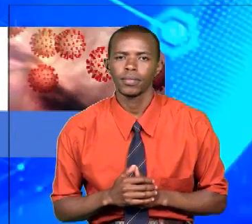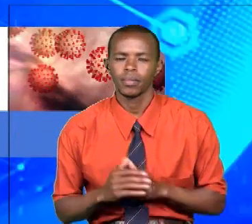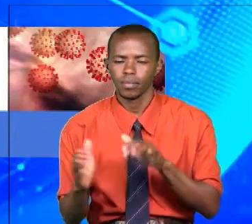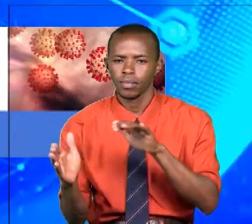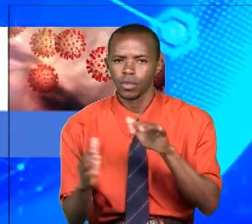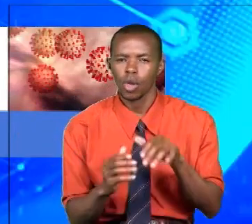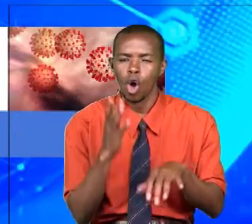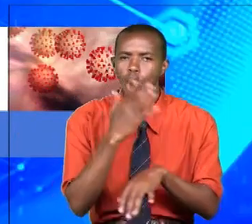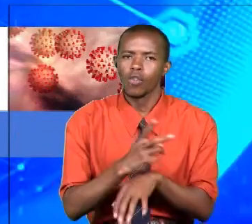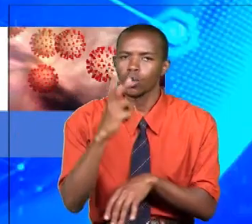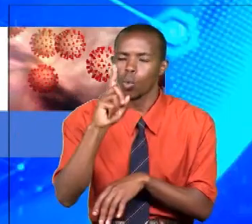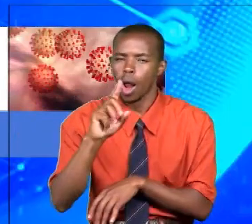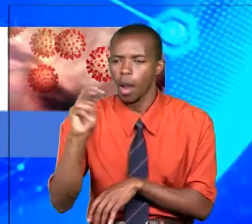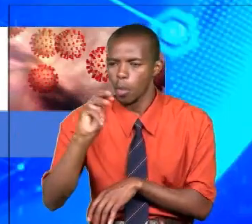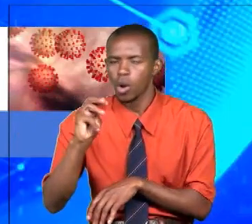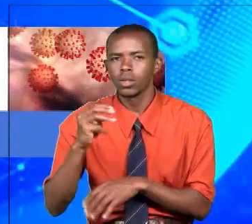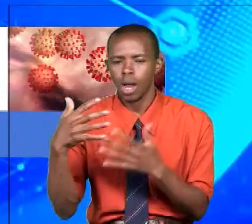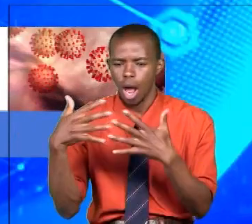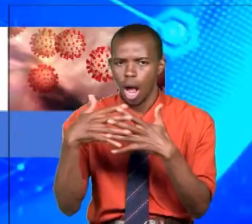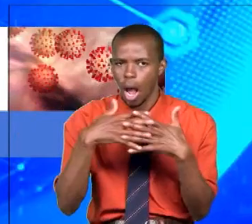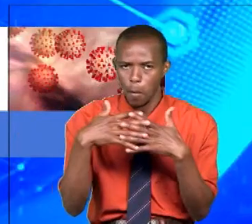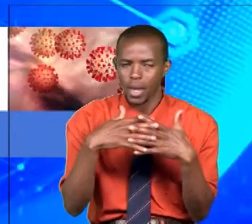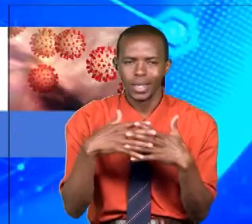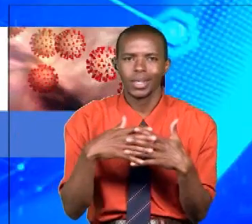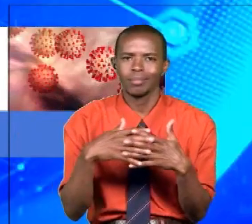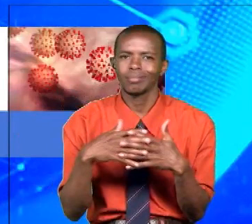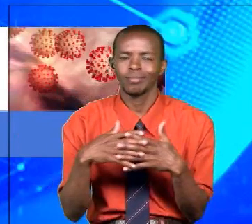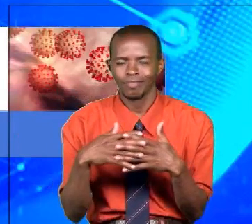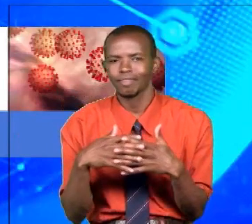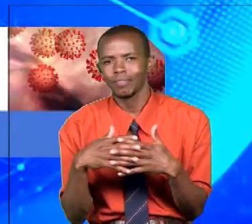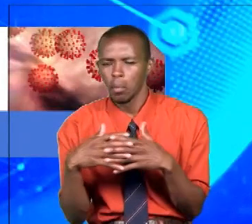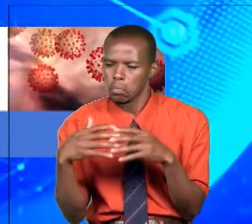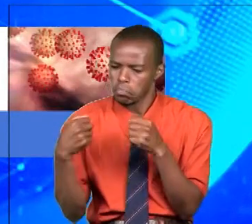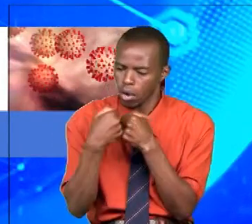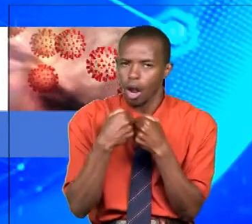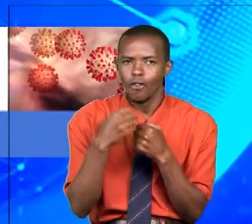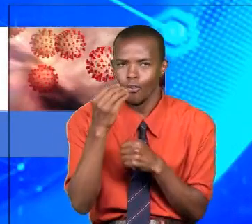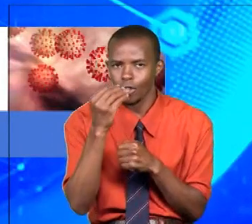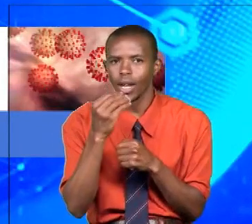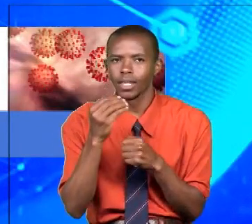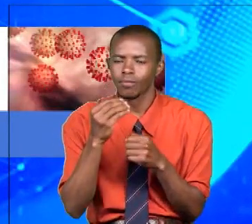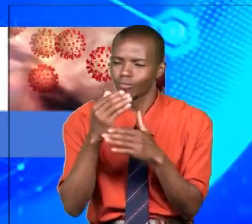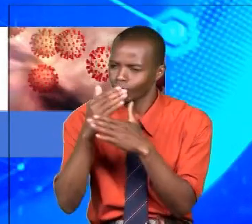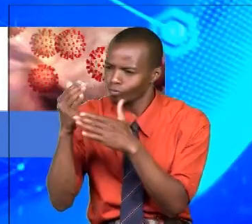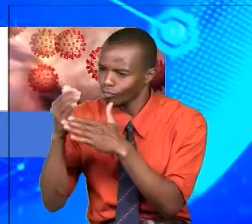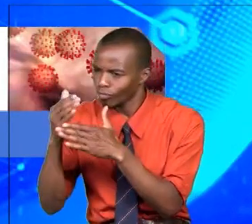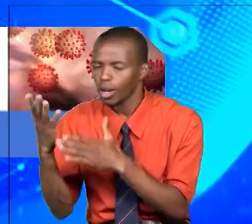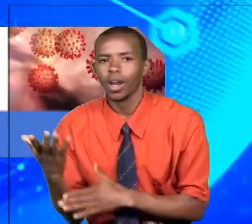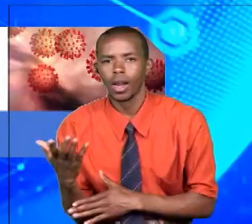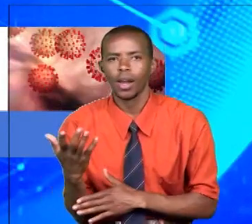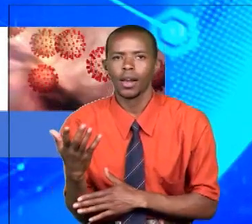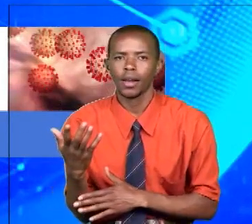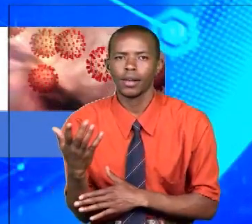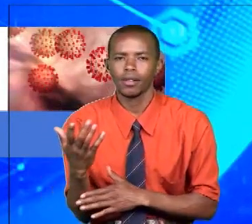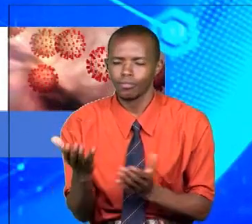Over 21 million Americans have difficulties in gaining enough food as rising inflation and supply chain rises have